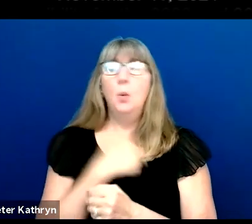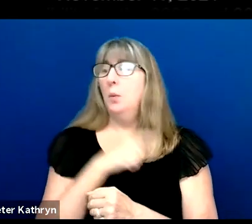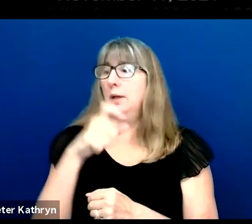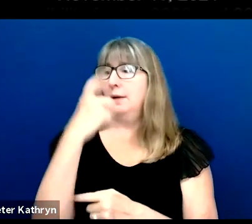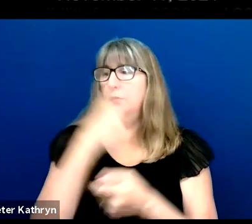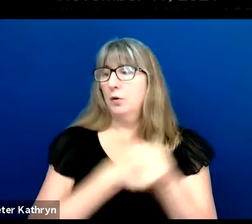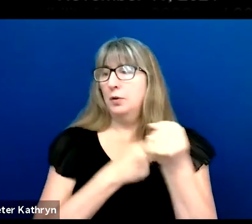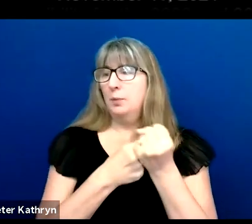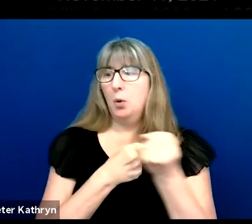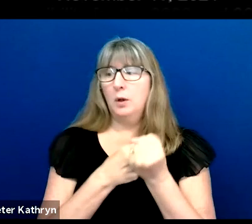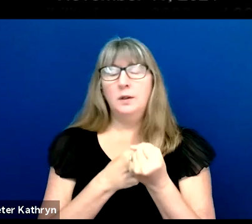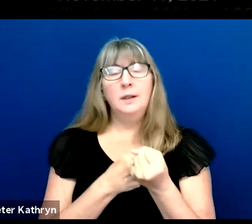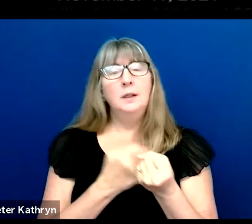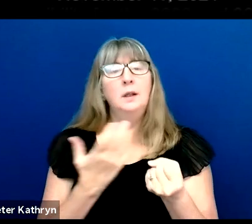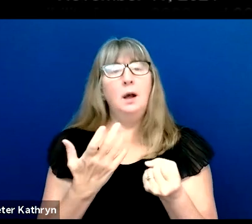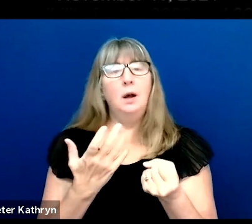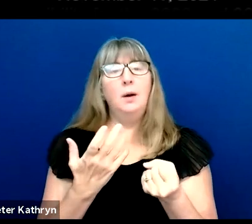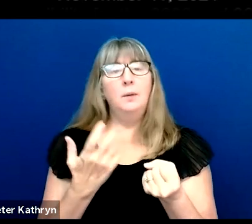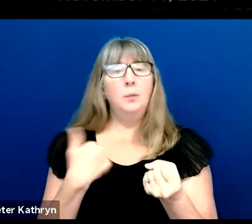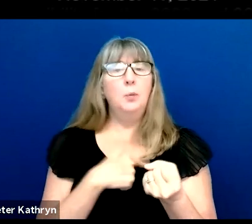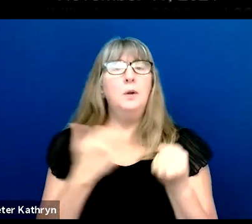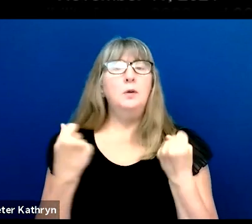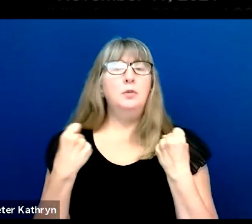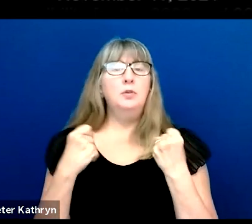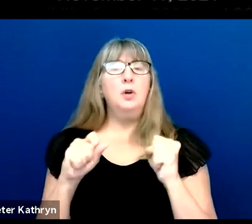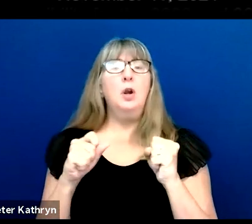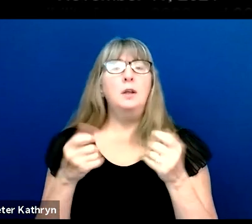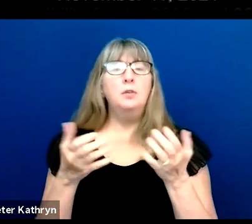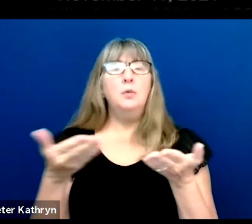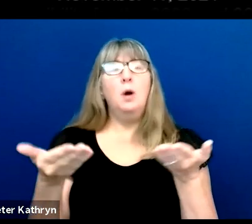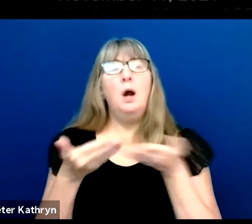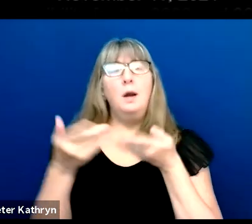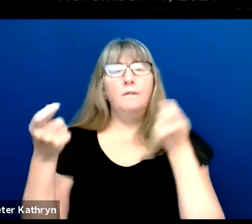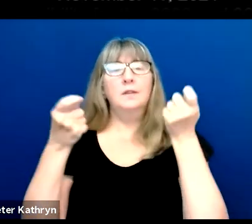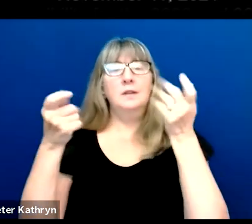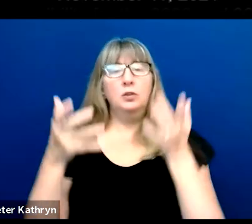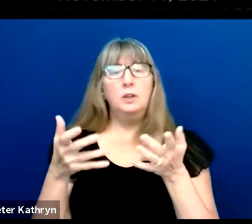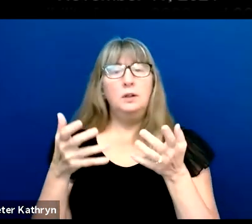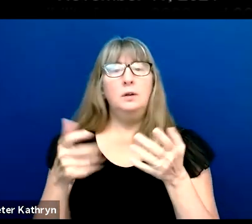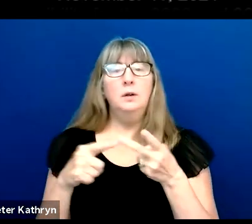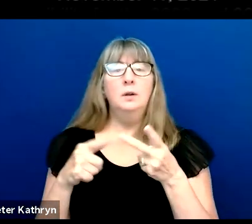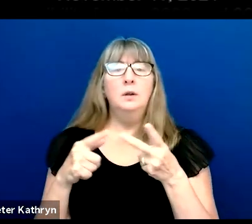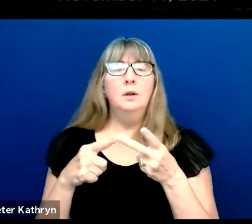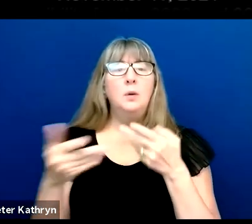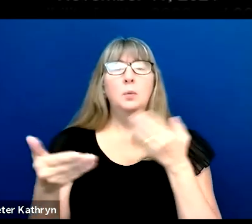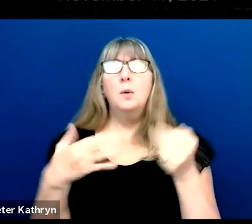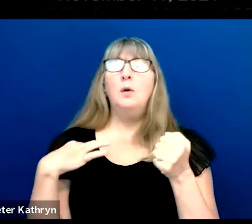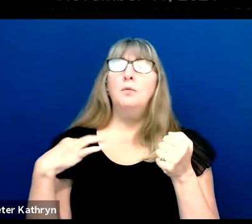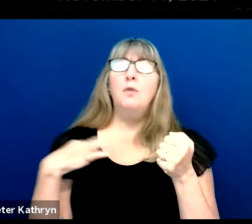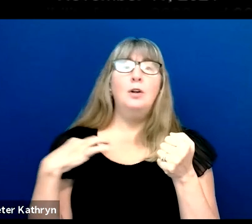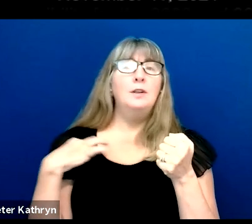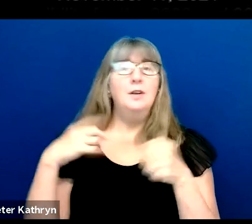support asks, we are trying to hire a facilitator, we welcome volunteers from all walks of life,